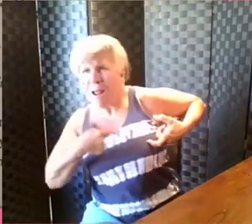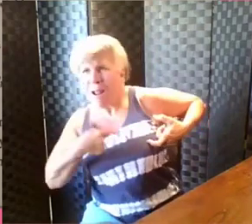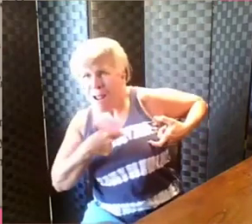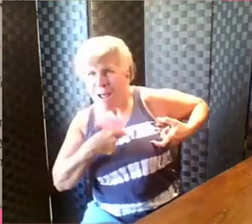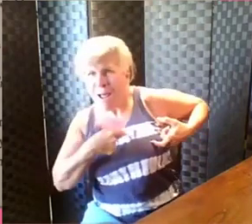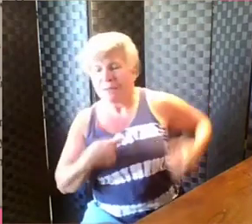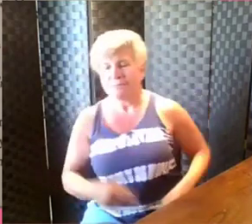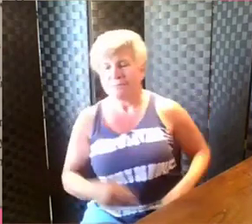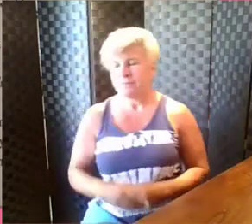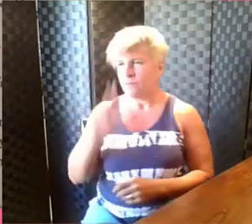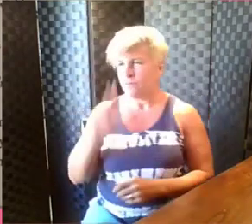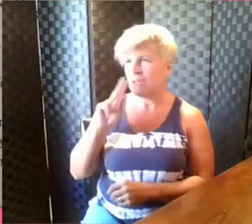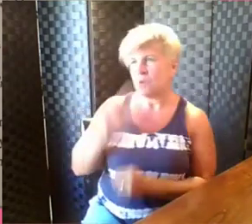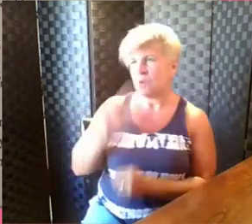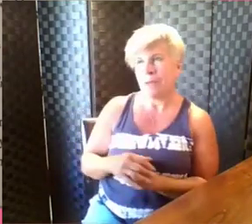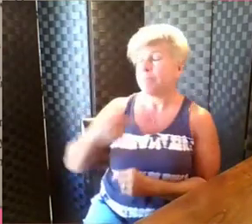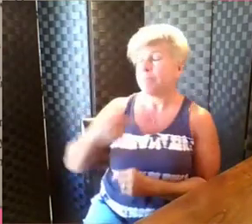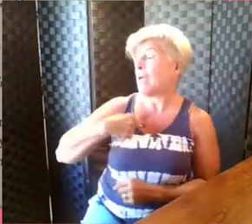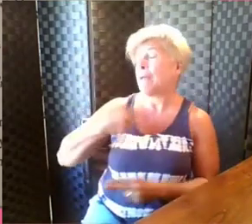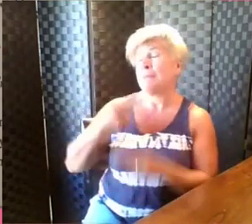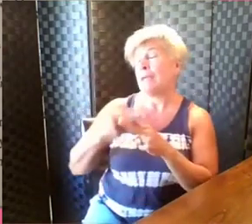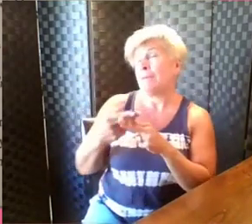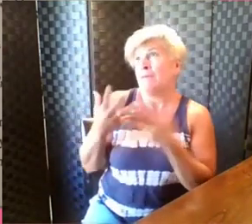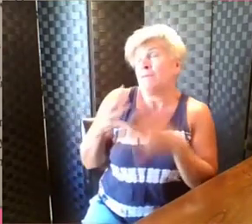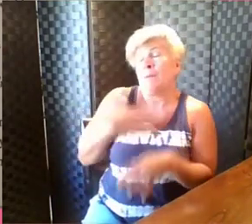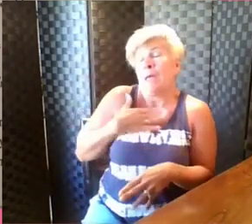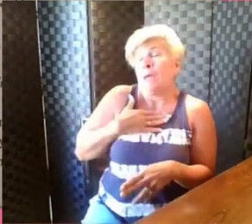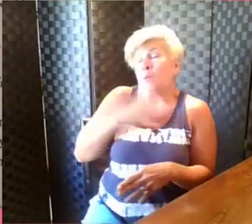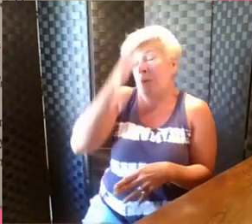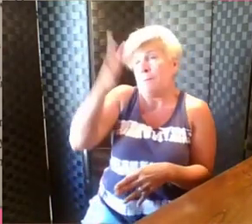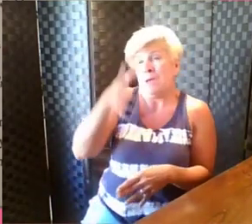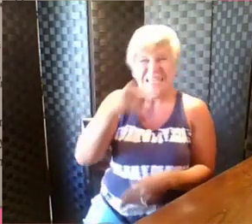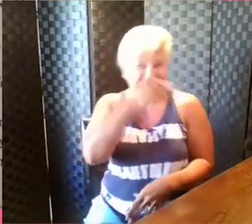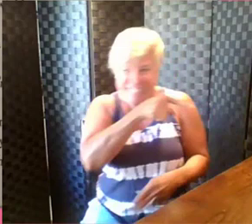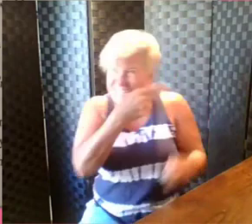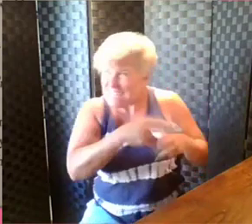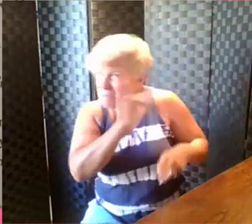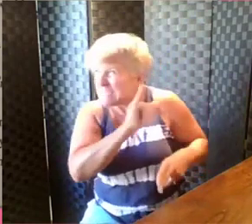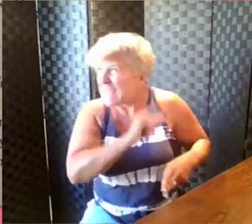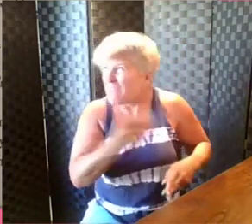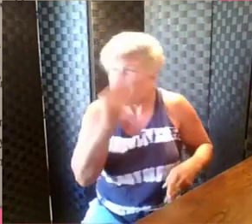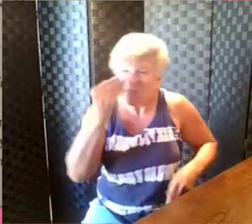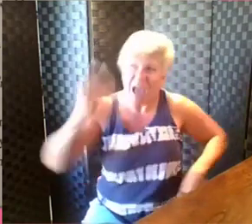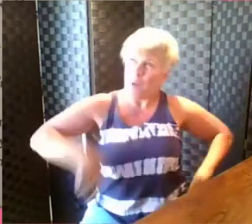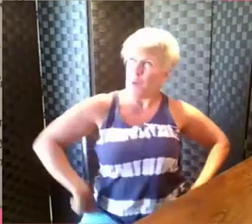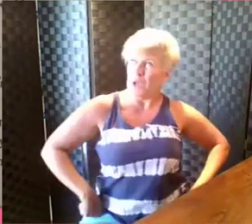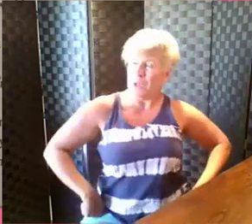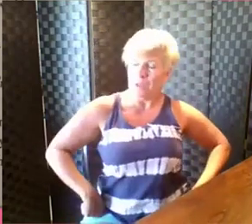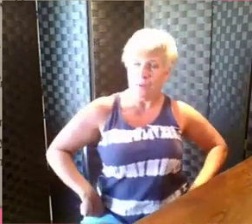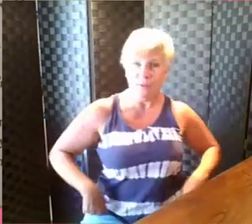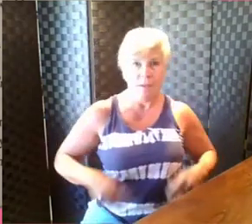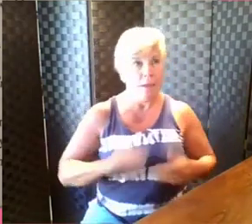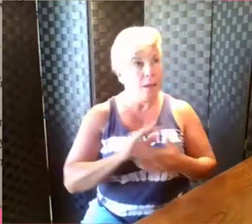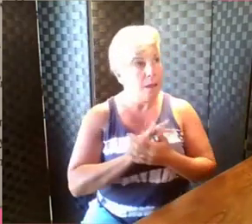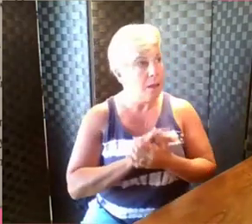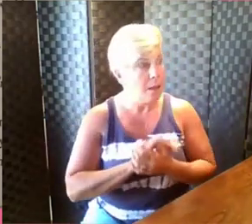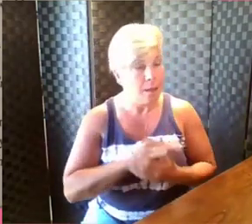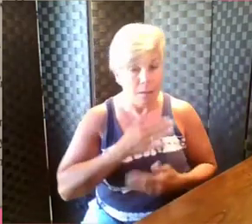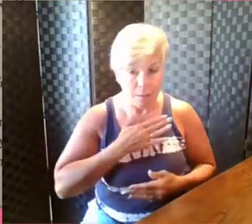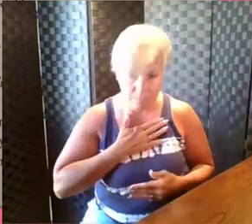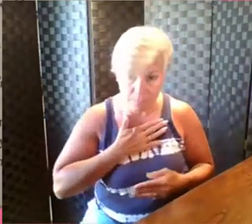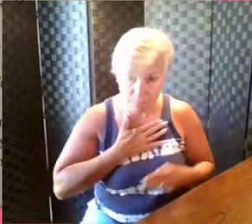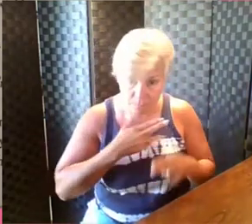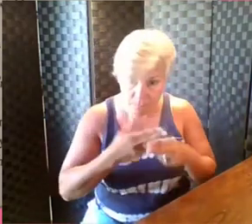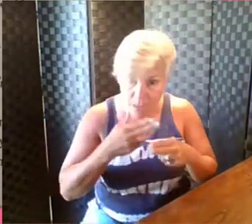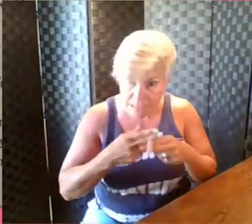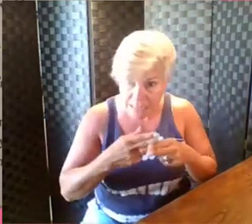my grandmother," said Victoria. "She's named after a flower." "My name is long,"